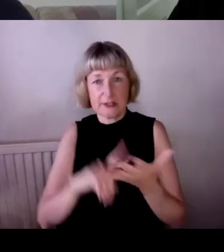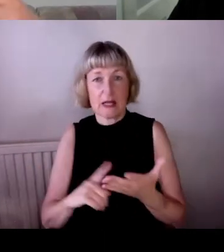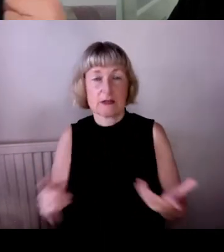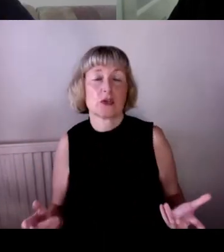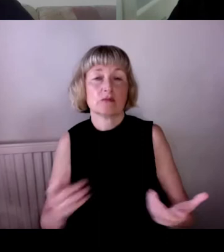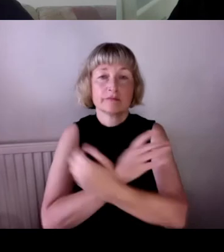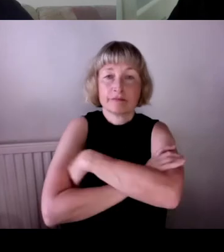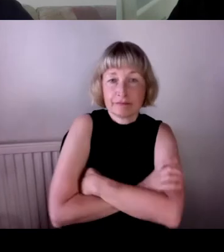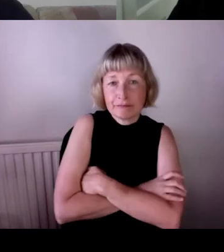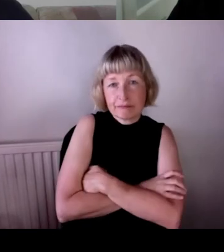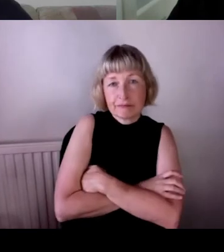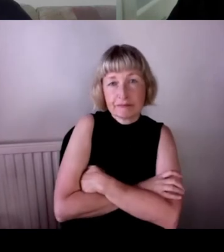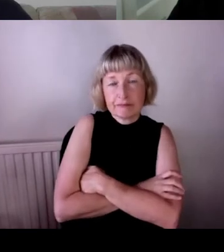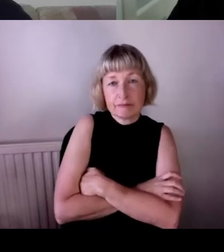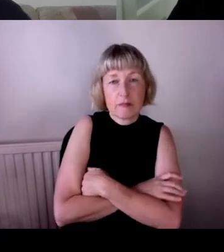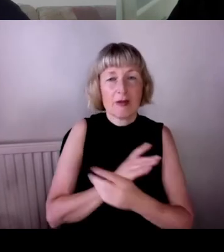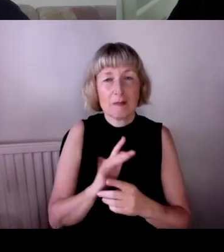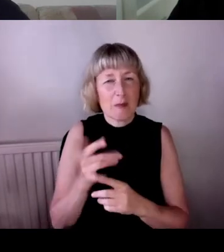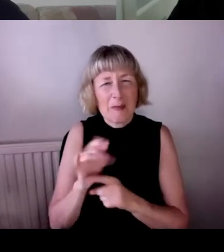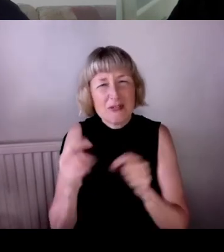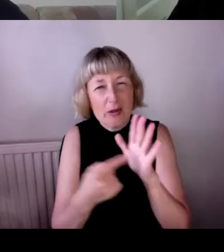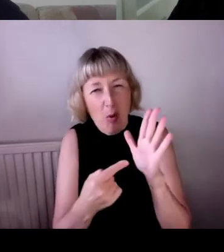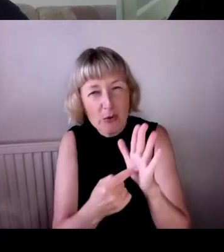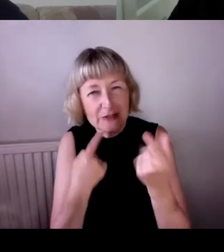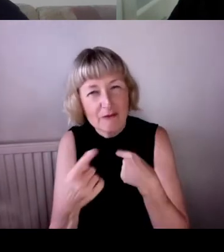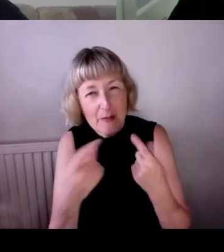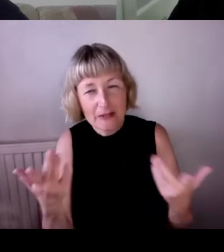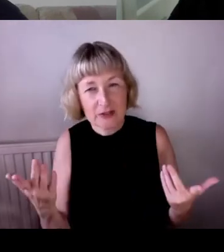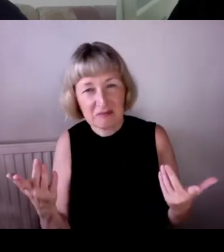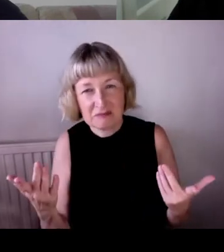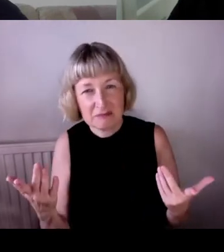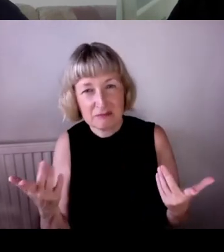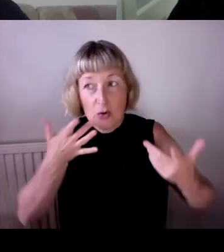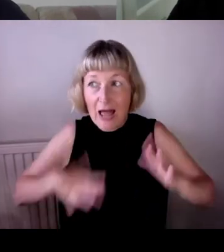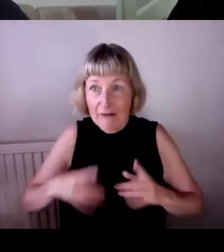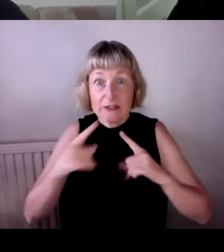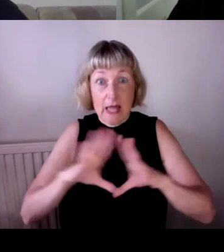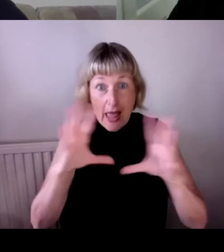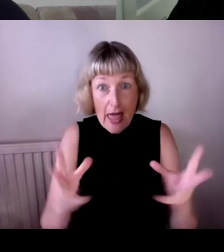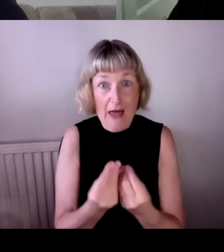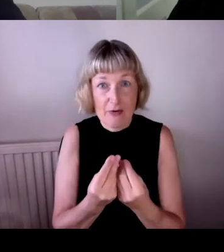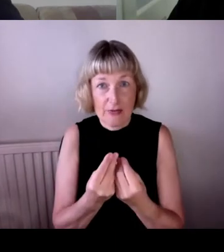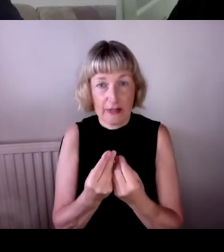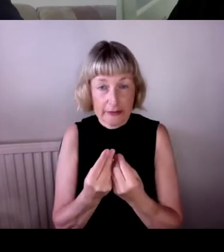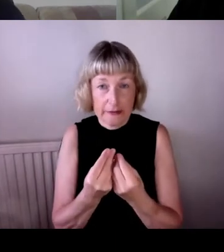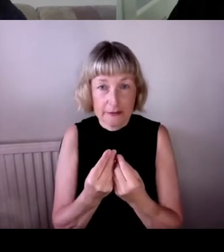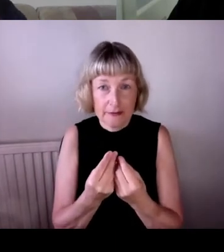So it's really things that push the information along, push the story along.